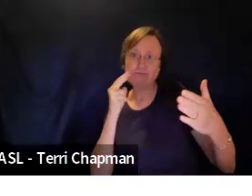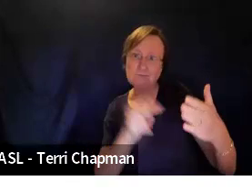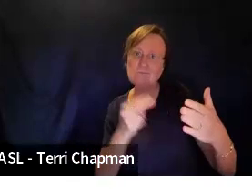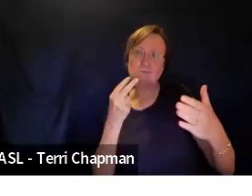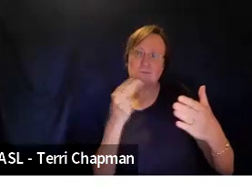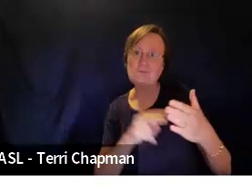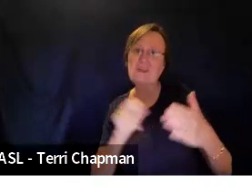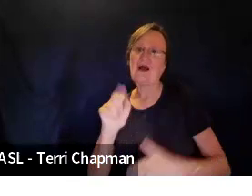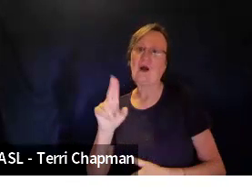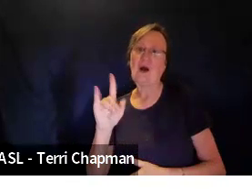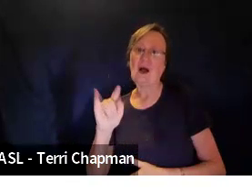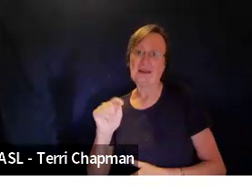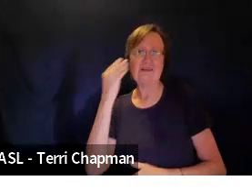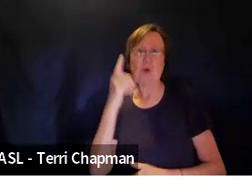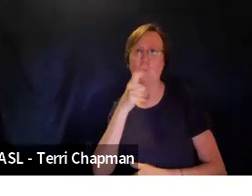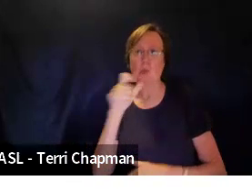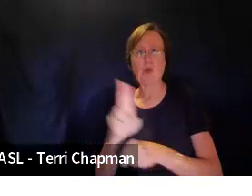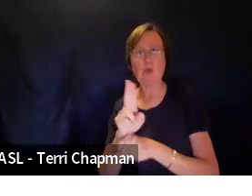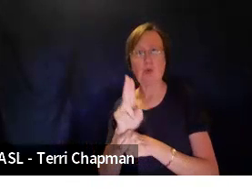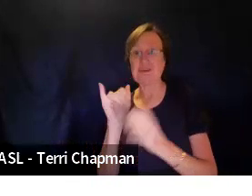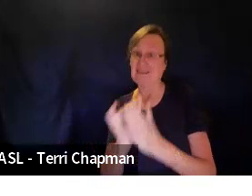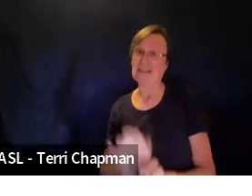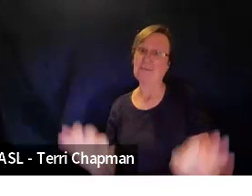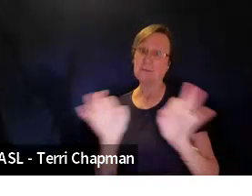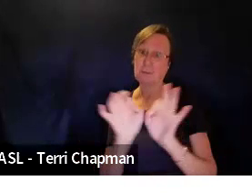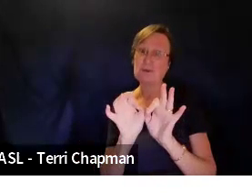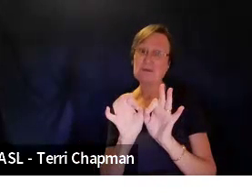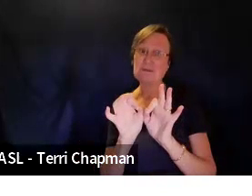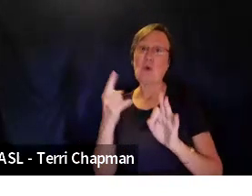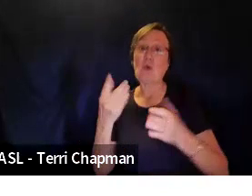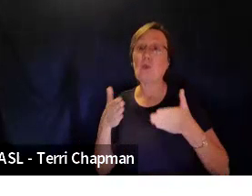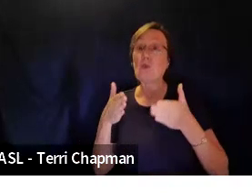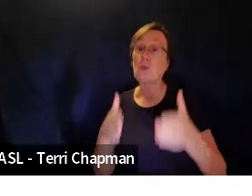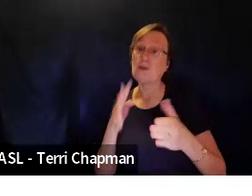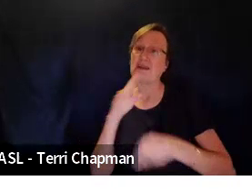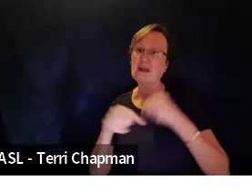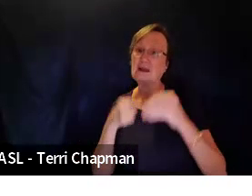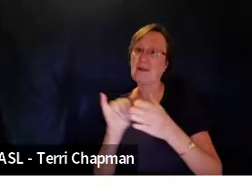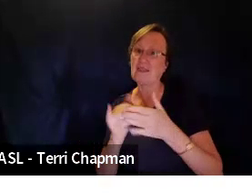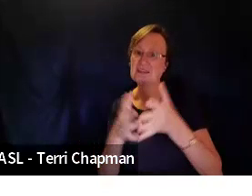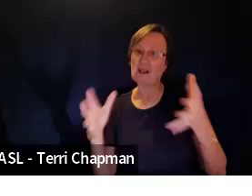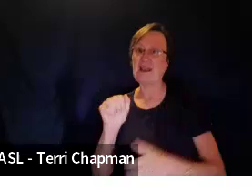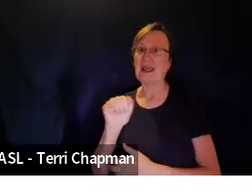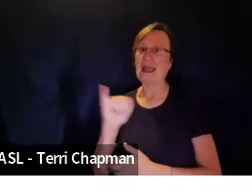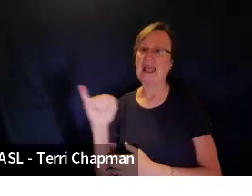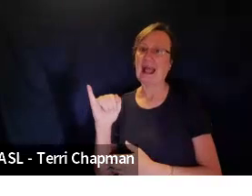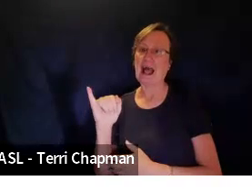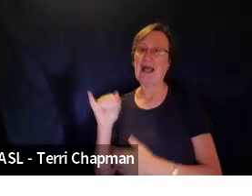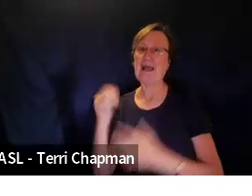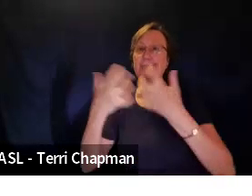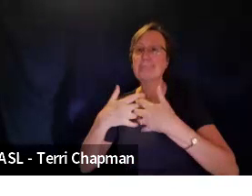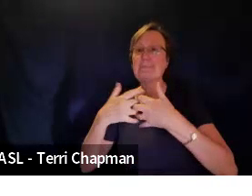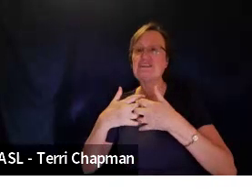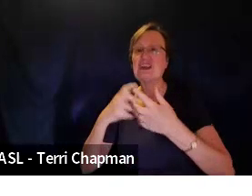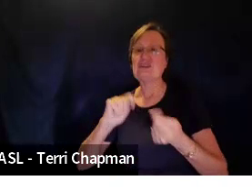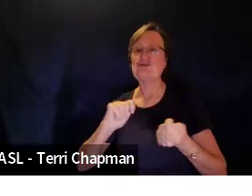important. One of the ways we talk about this a lot is AI generated machine translations. So I